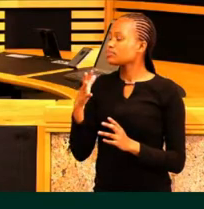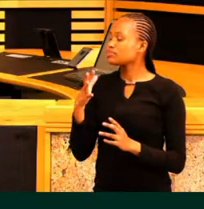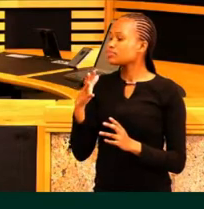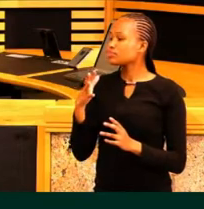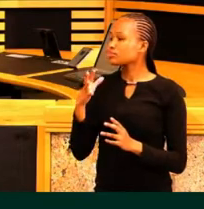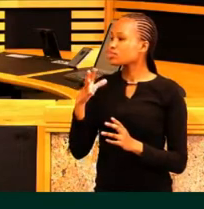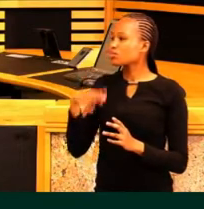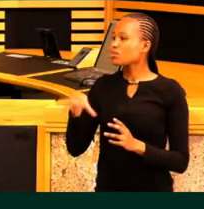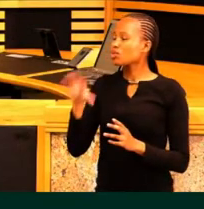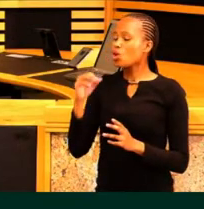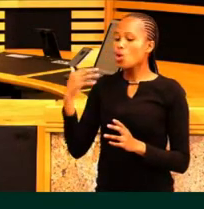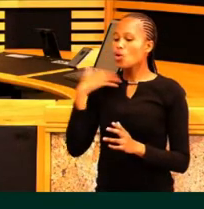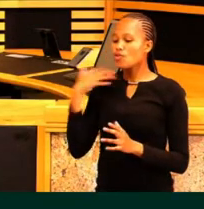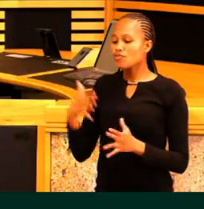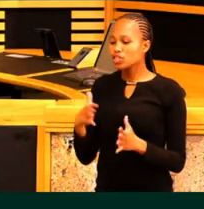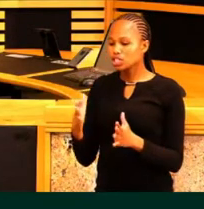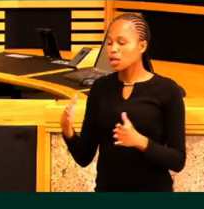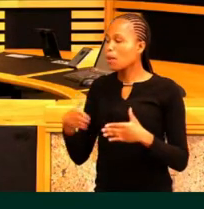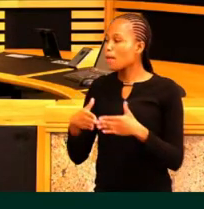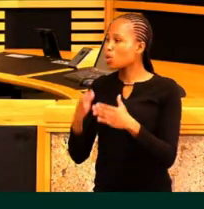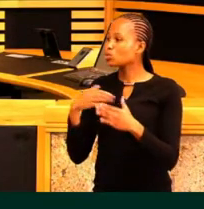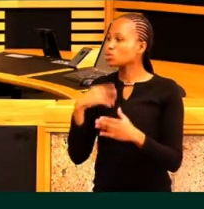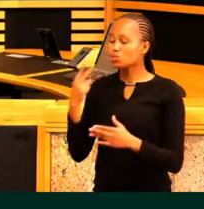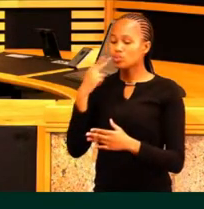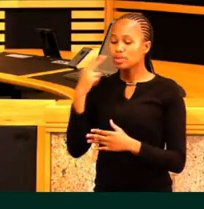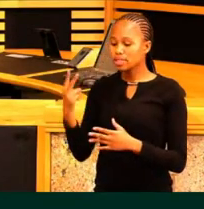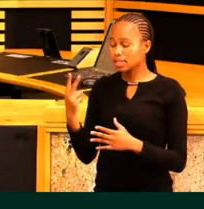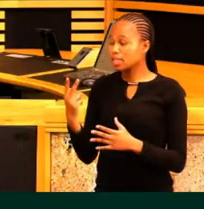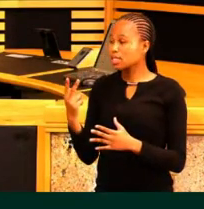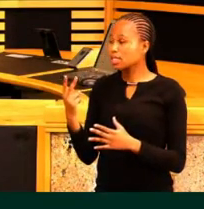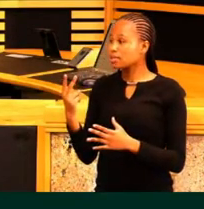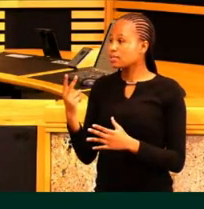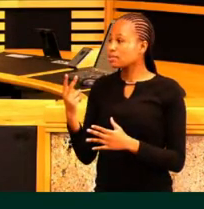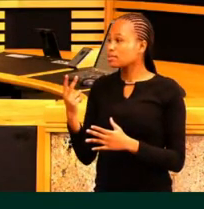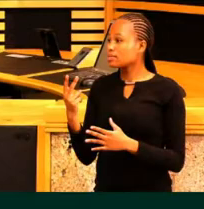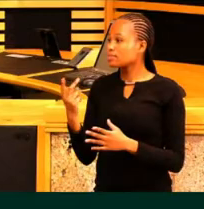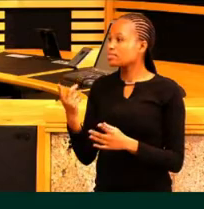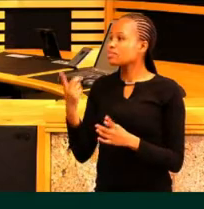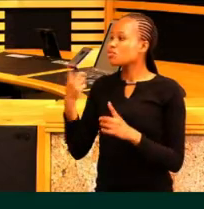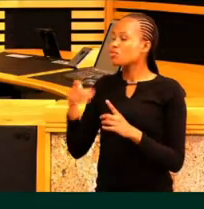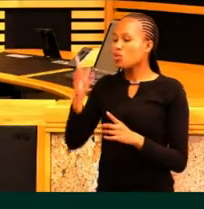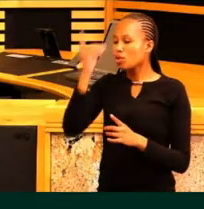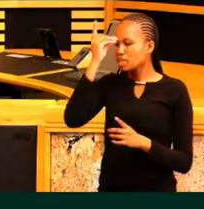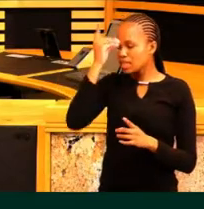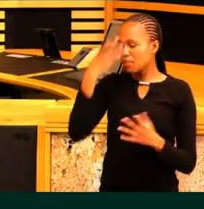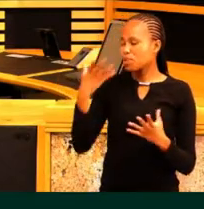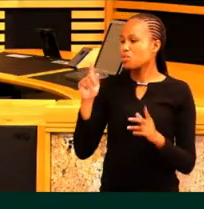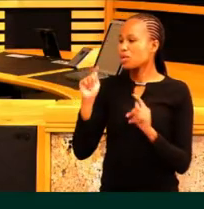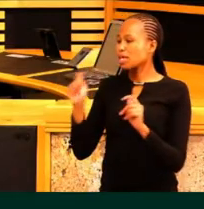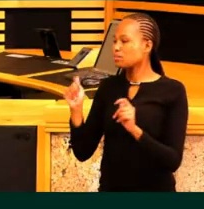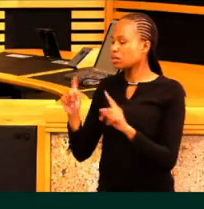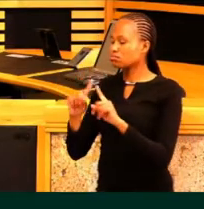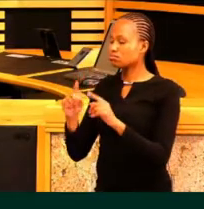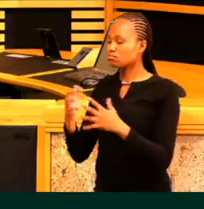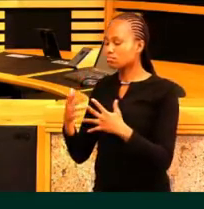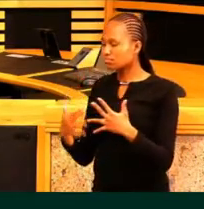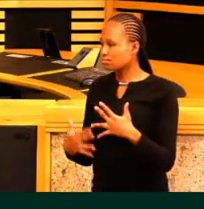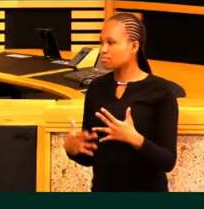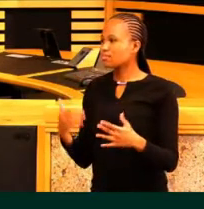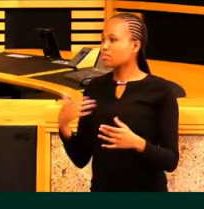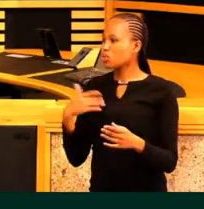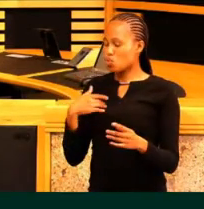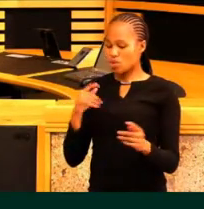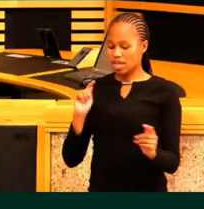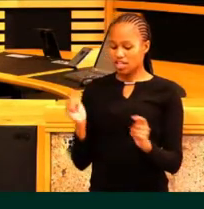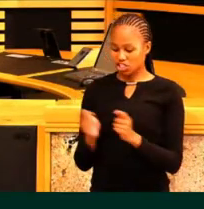fishing boats that you see in the wild coast and elsewhere are fishing for either Durban or Cape Town Etc so we are